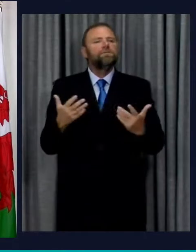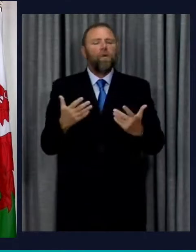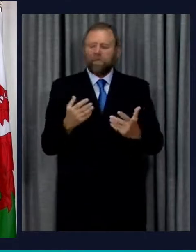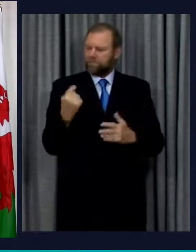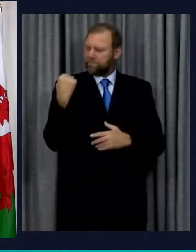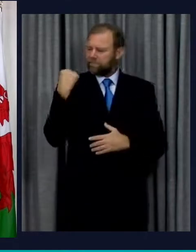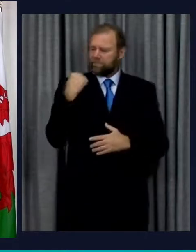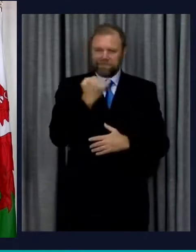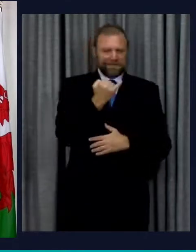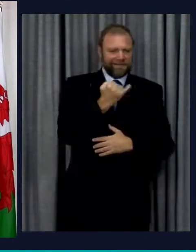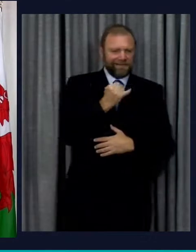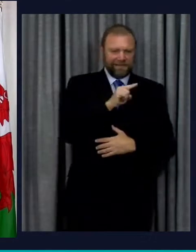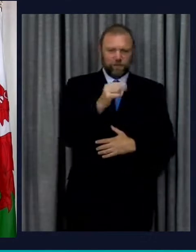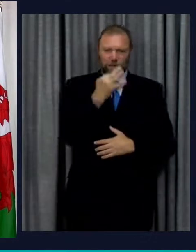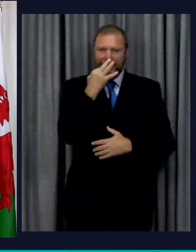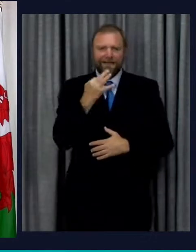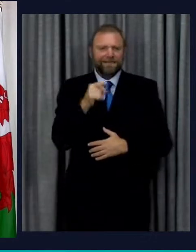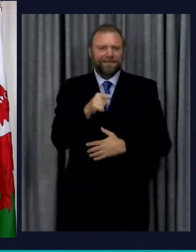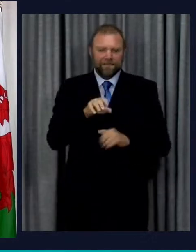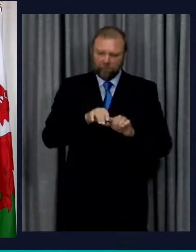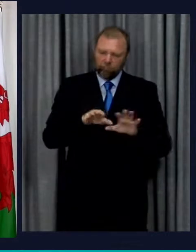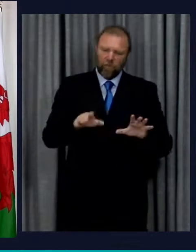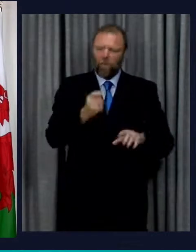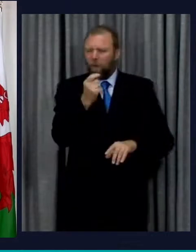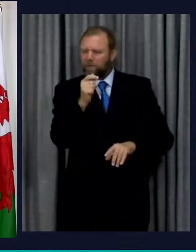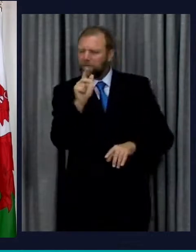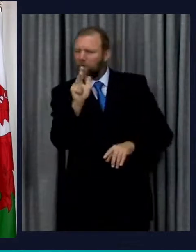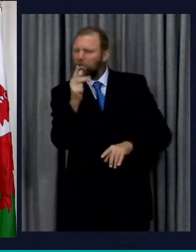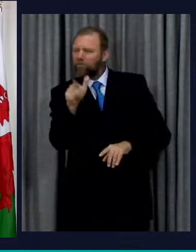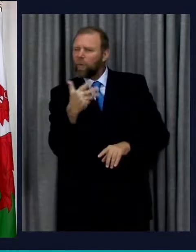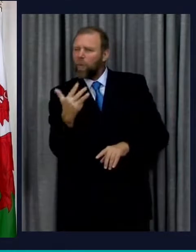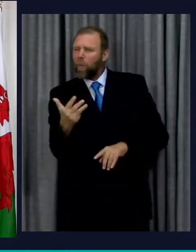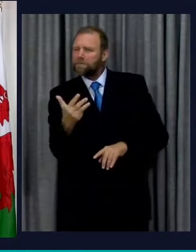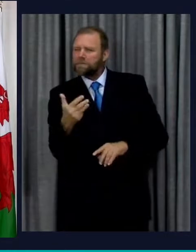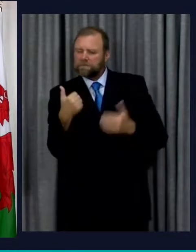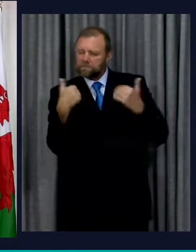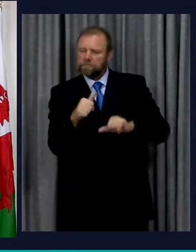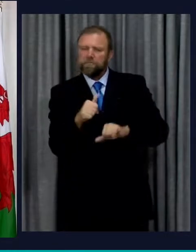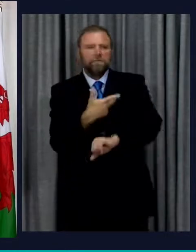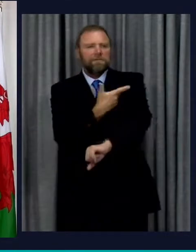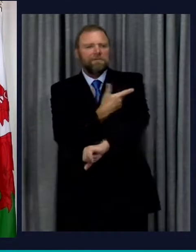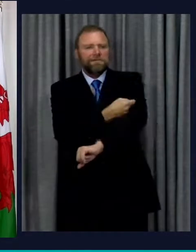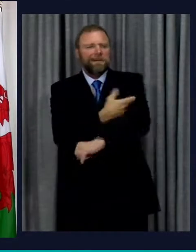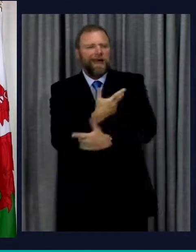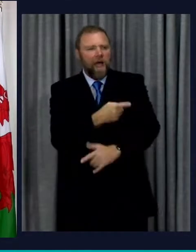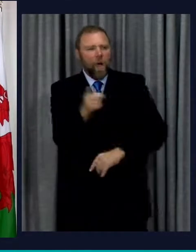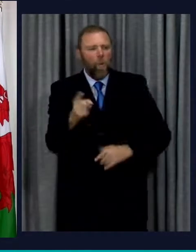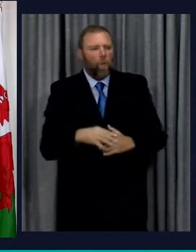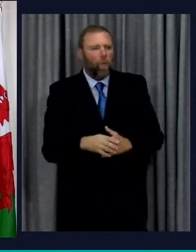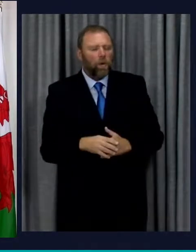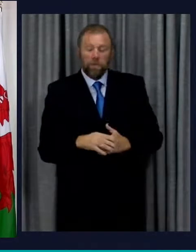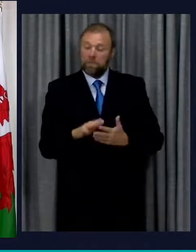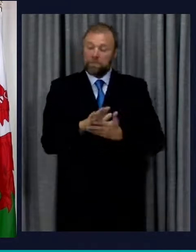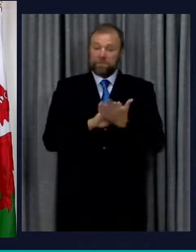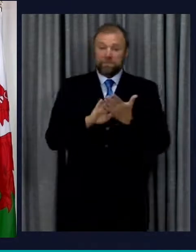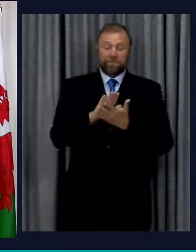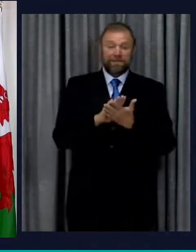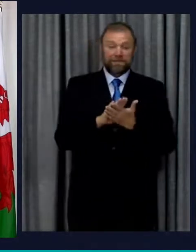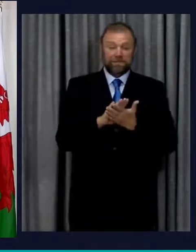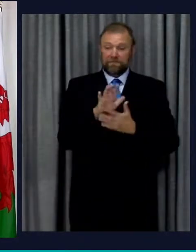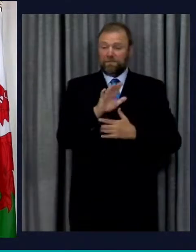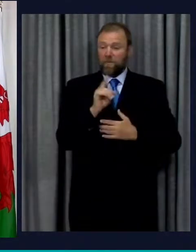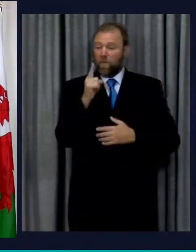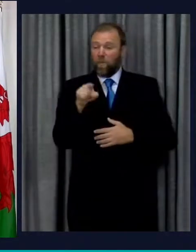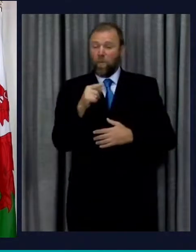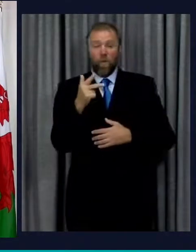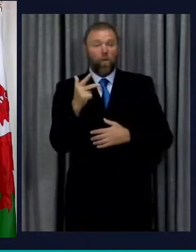the 16 to 18 rollout, nearly 3/4 of that age group have now had at least one dose. We're not far off a third of people in